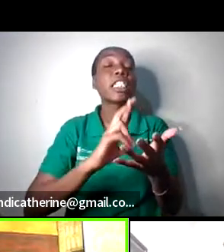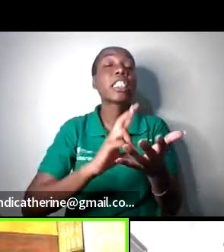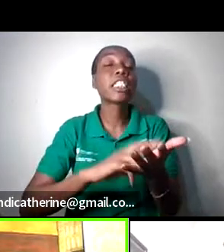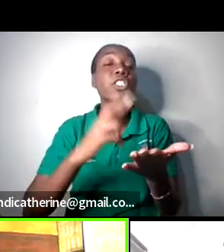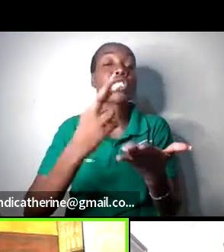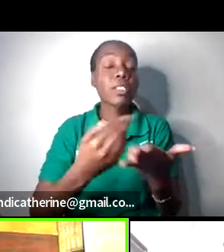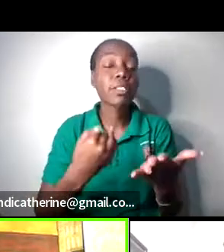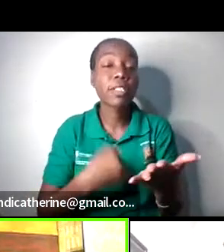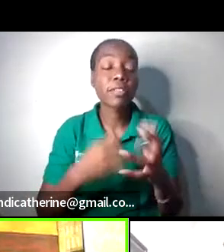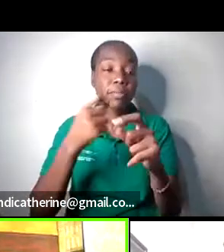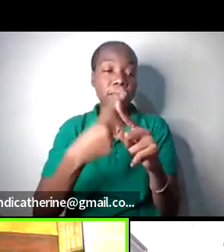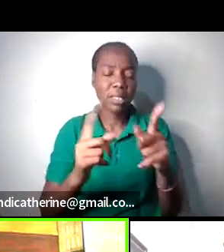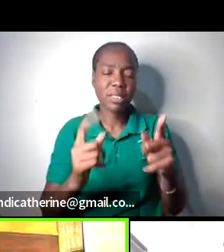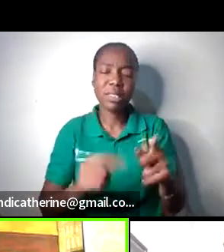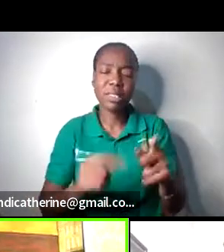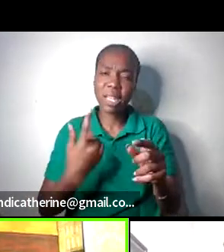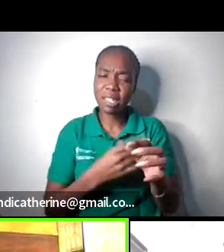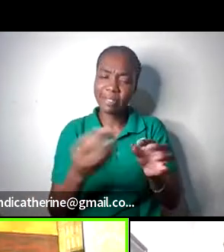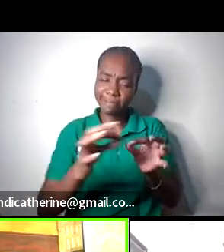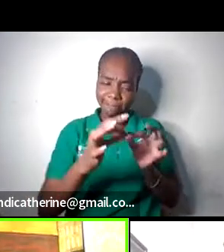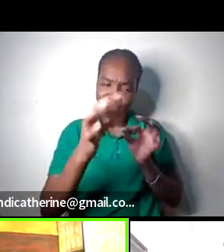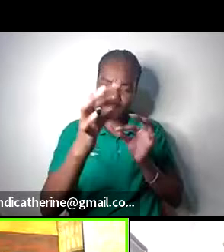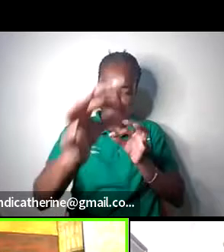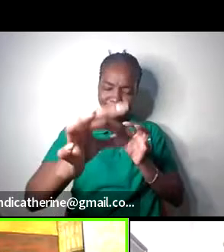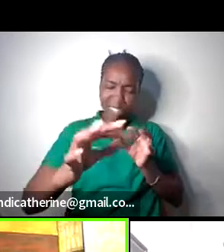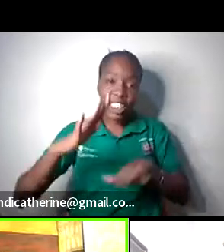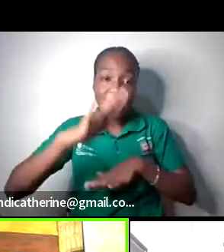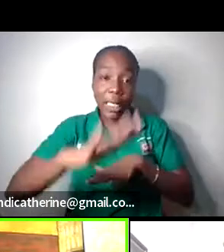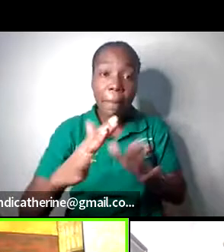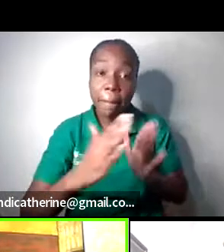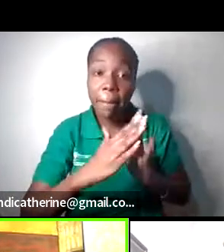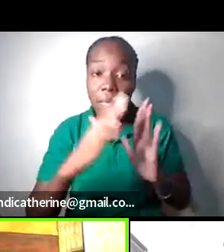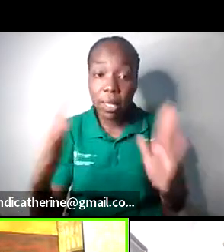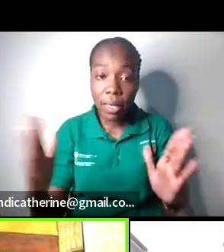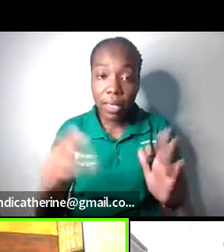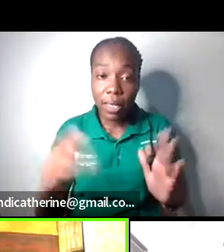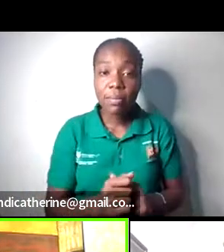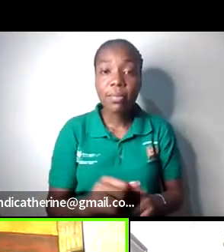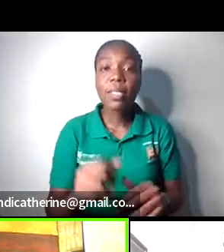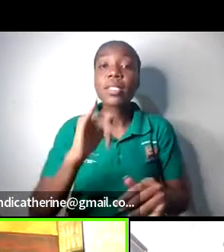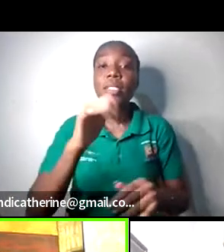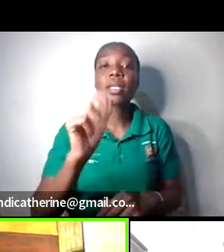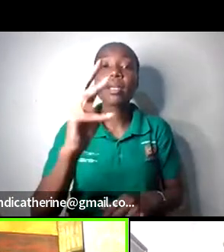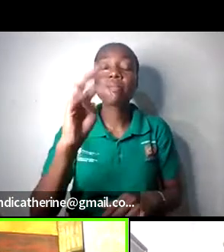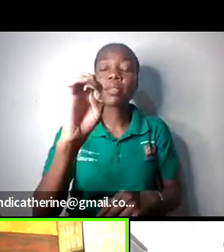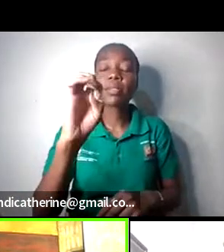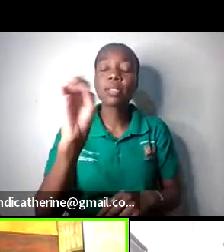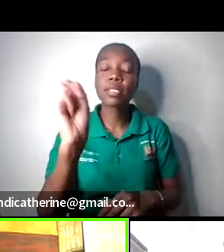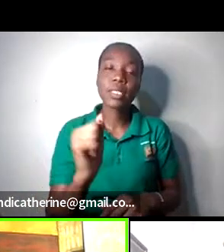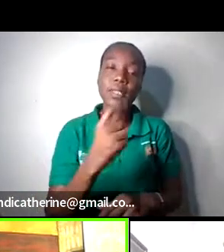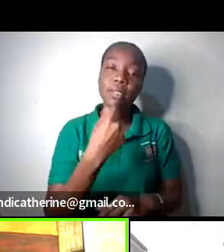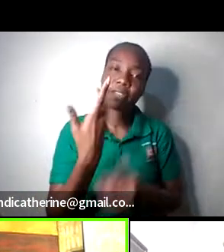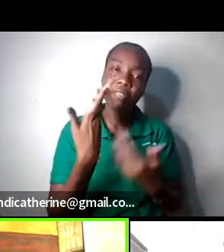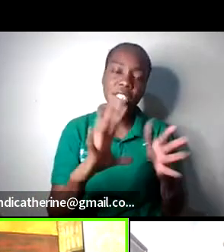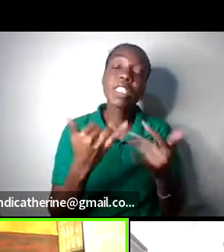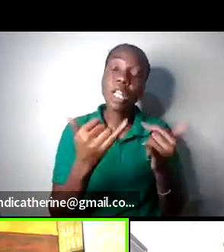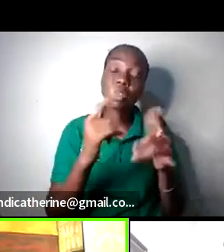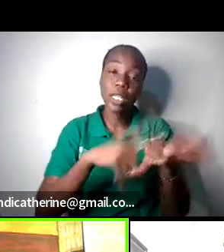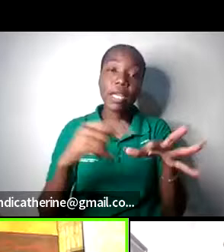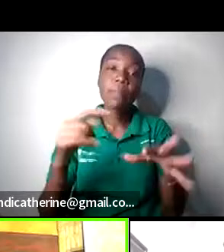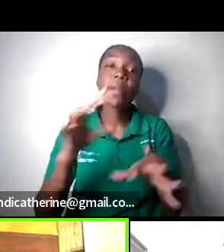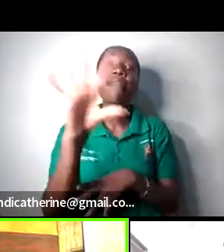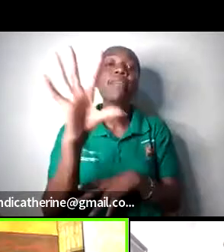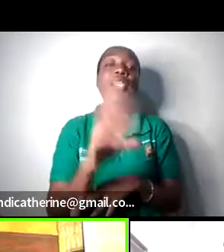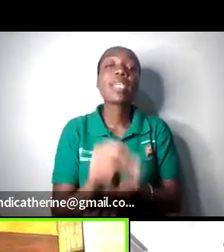made. It is definitely, as Engineer Yinka and James say, it is our time as Africa to rise. We just need, I guess, to do the